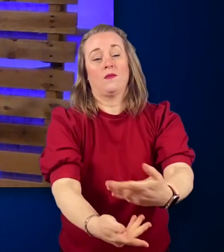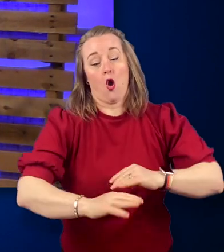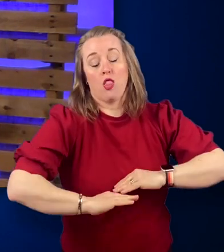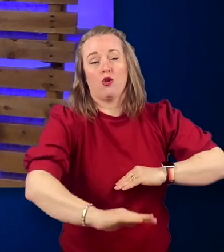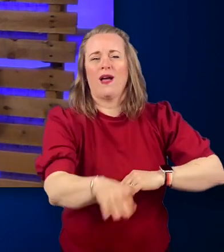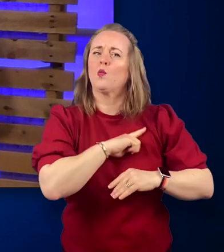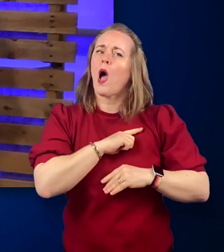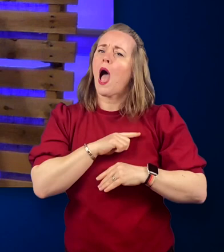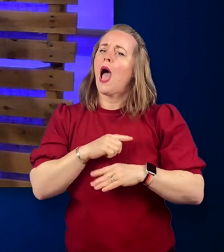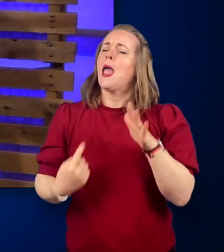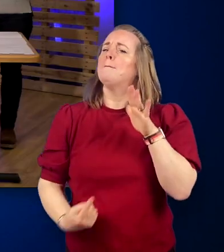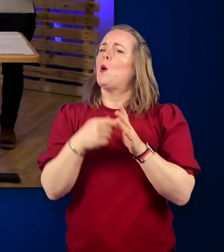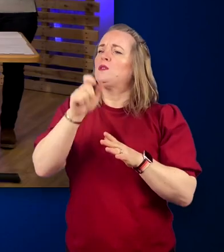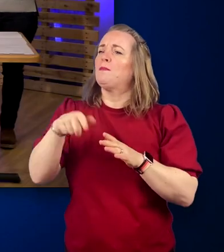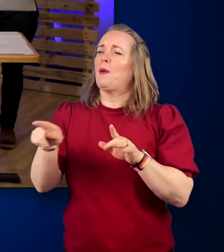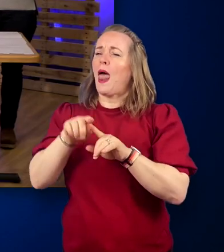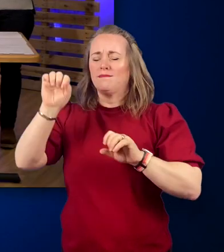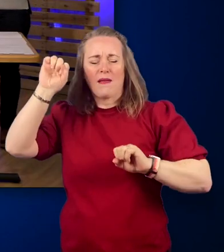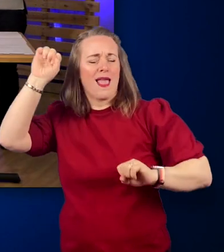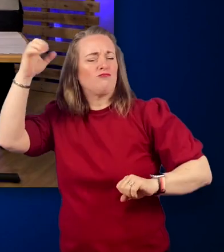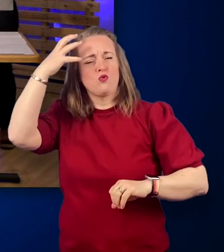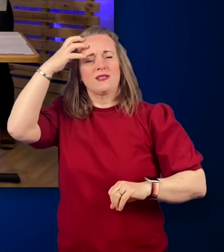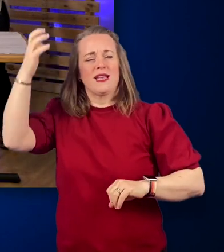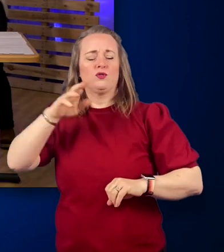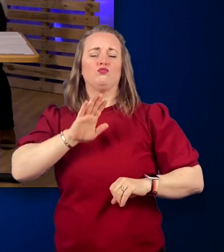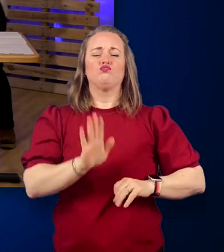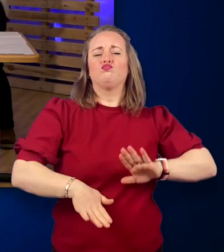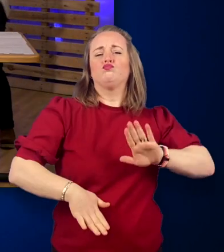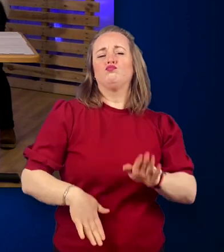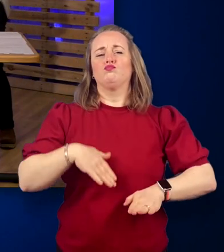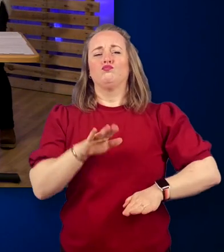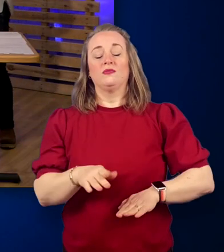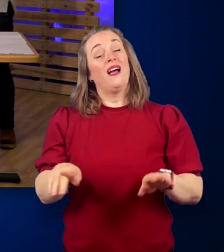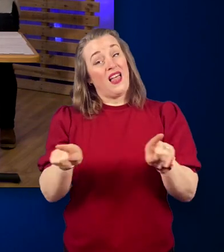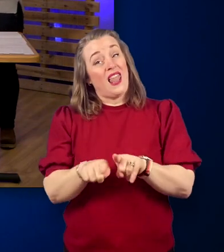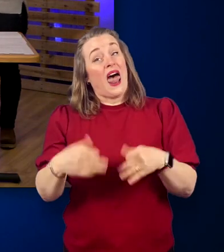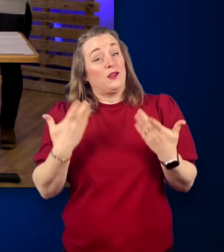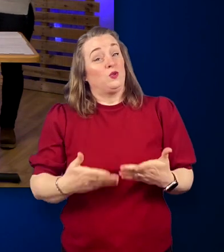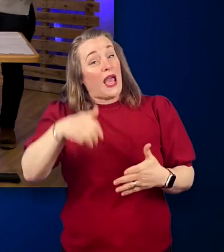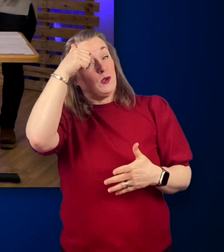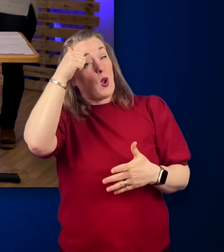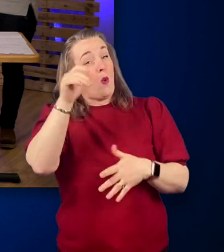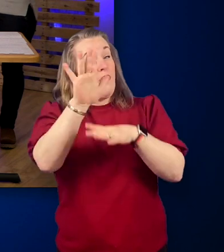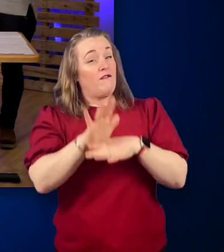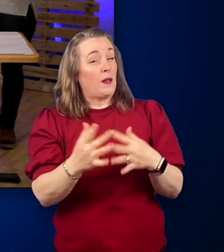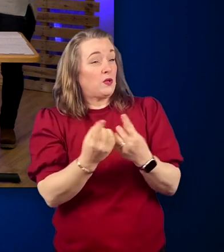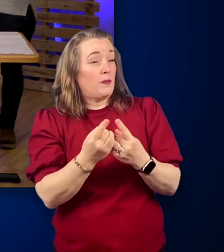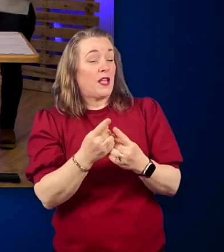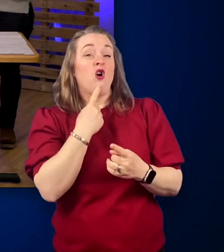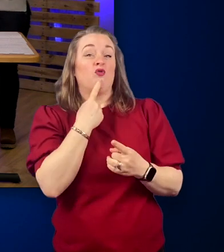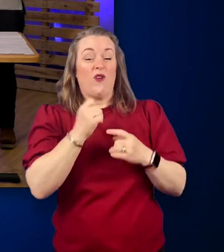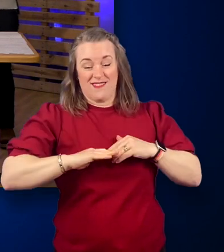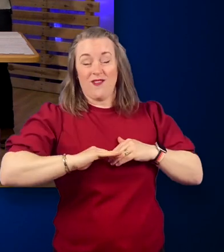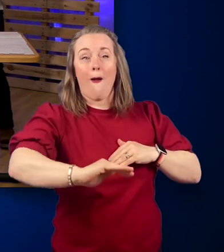like kings to walk on. And it's a bit like we'd spread out a red carpet today, you know, for famous people or the Queen